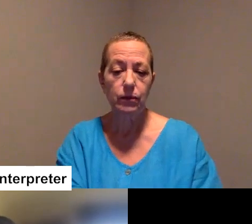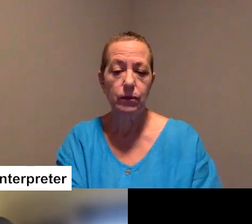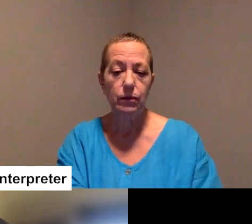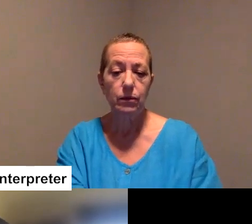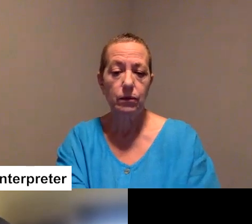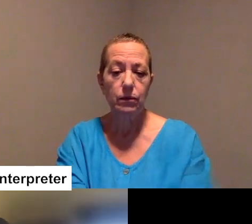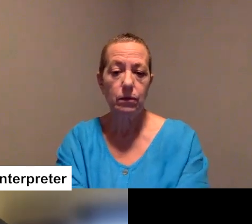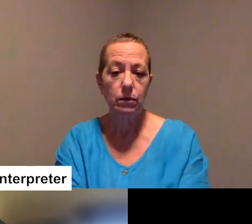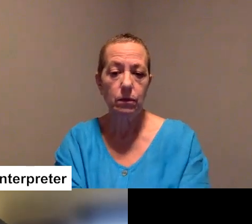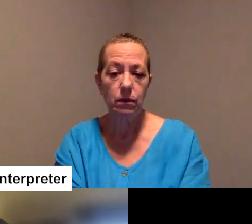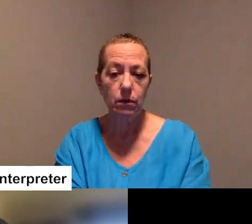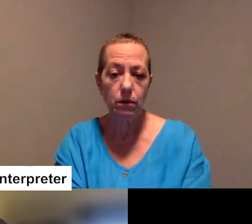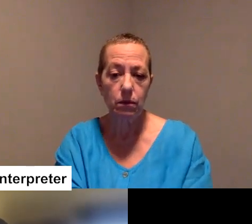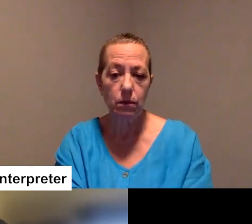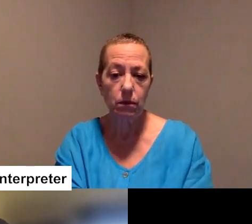When